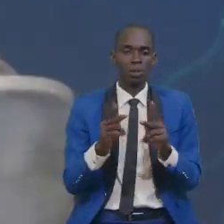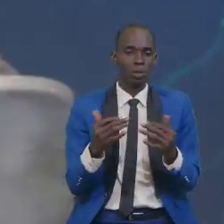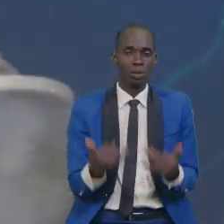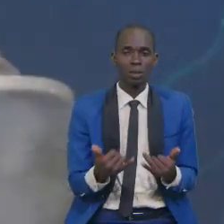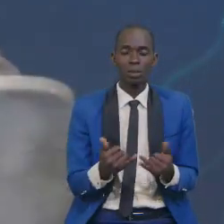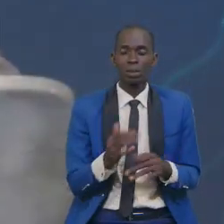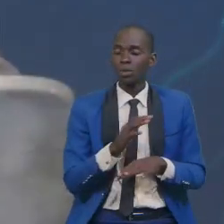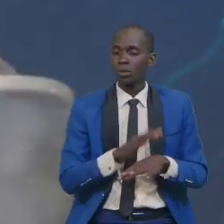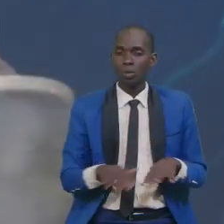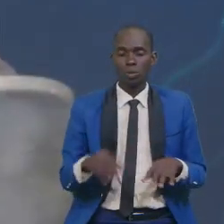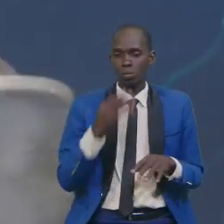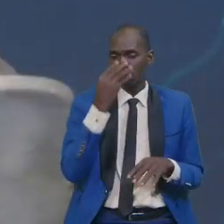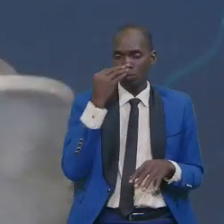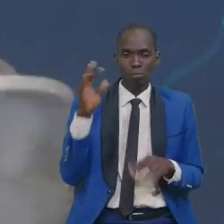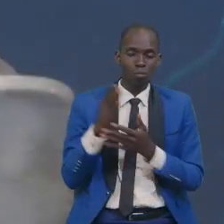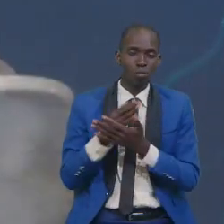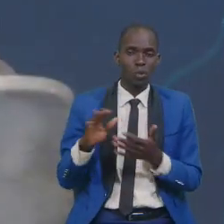gamble with each